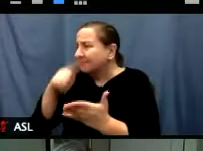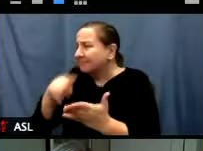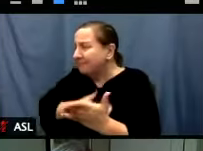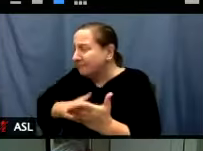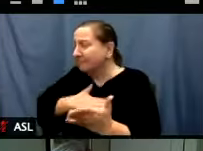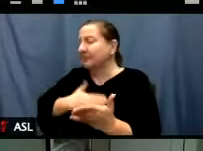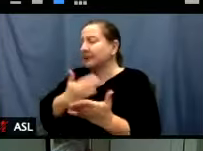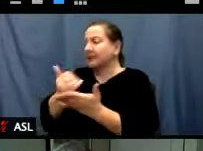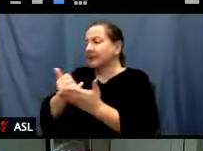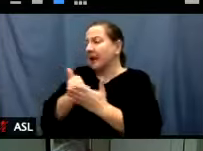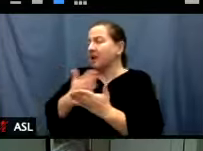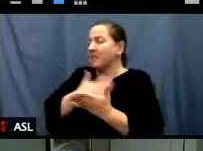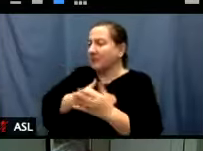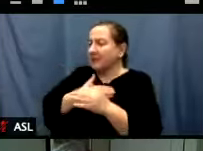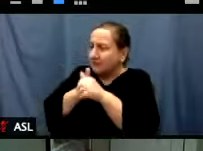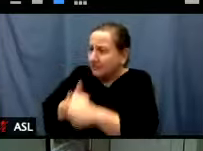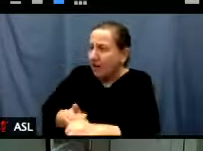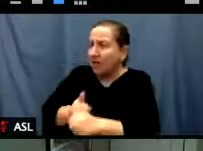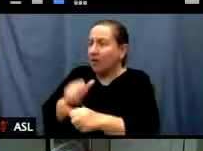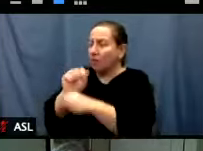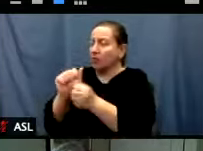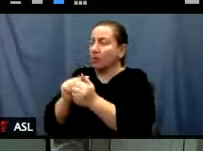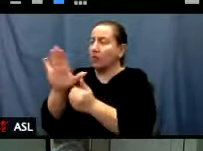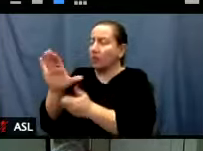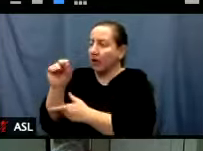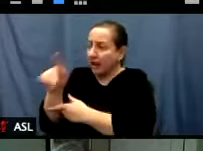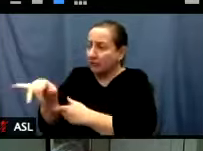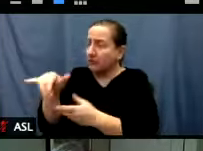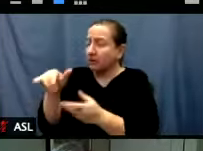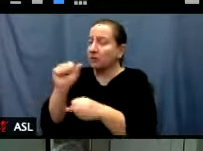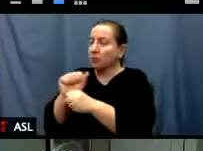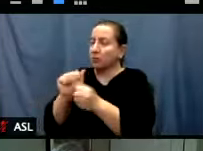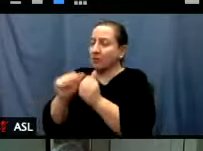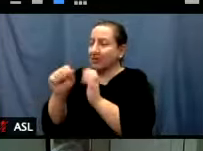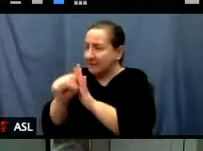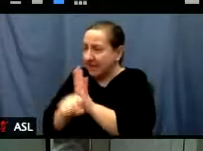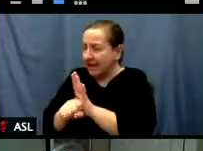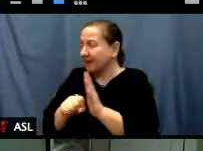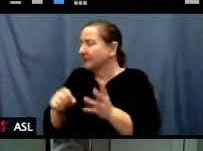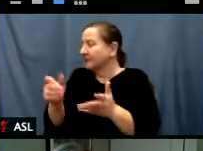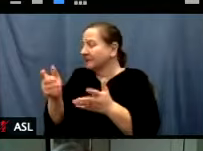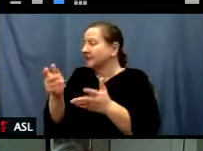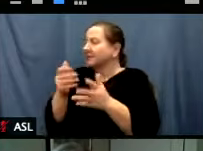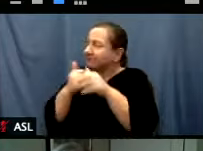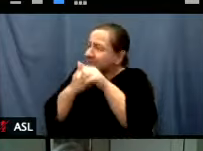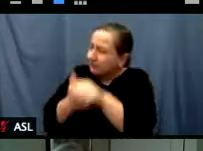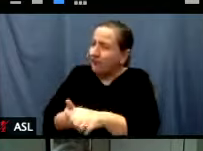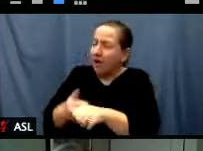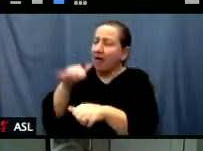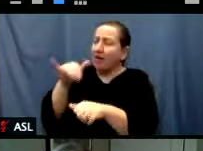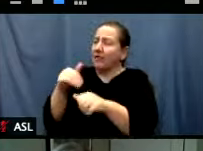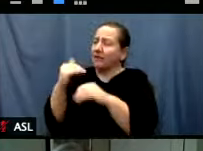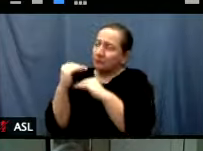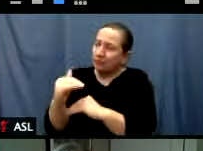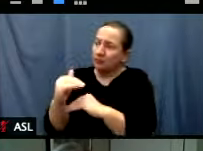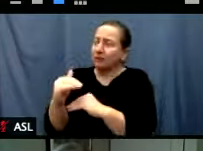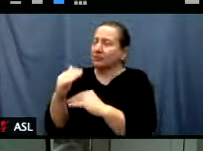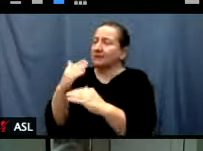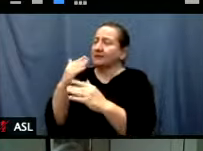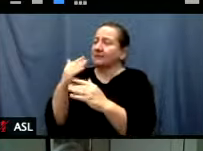with their county and with the state on these restrictions and on these changes.